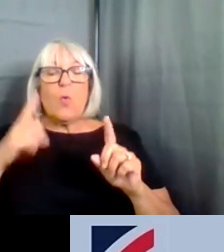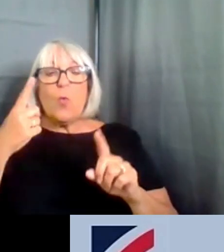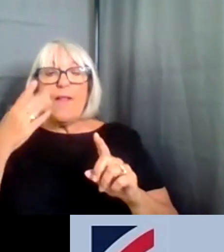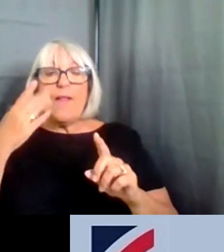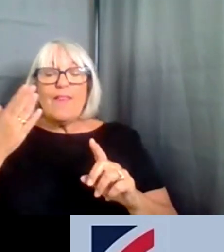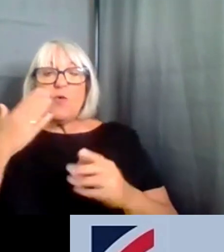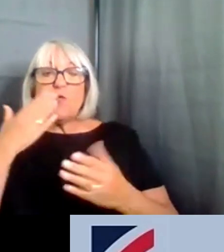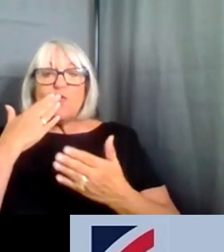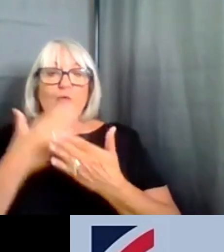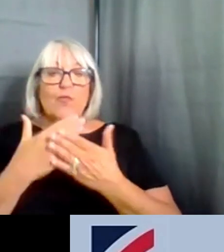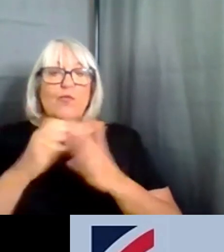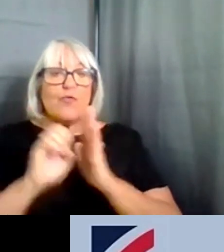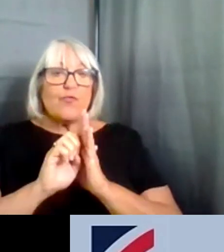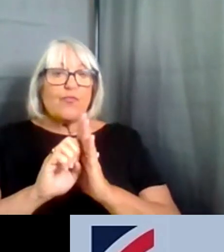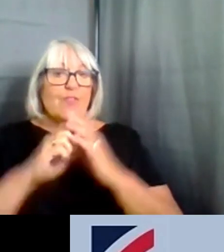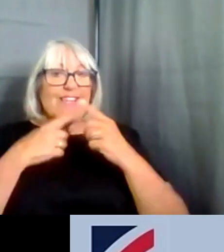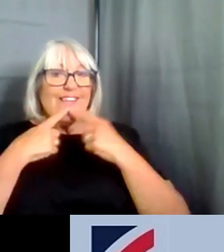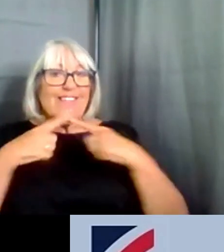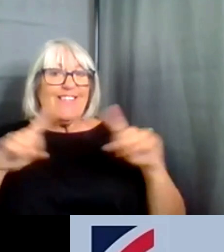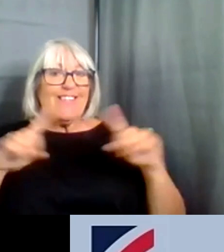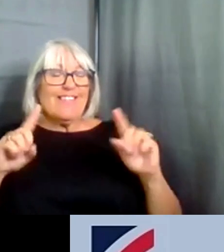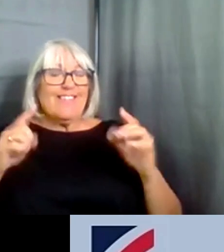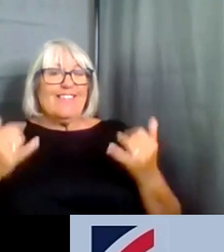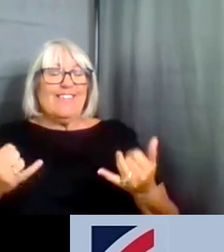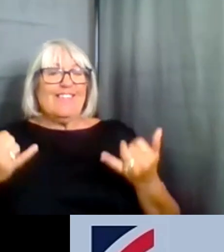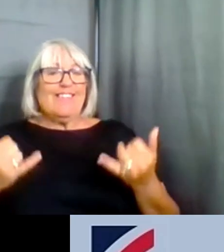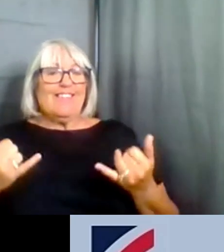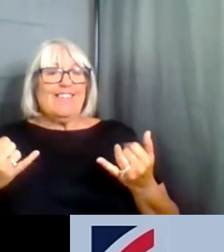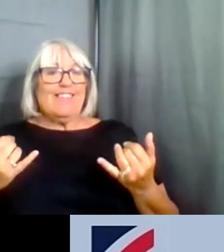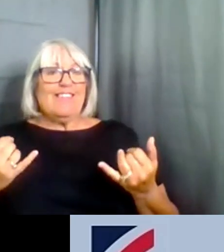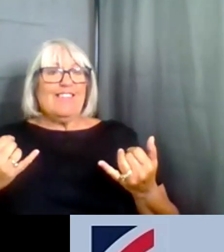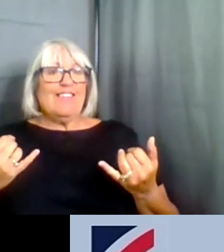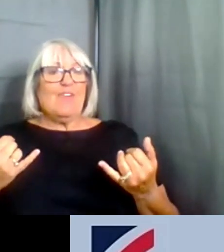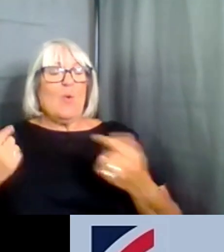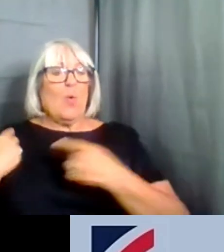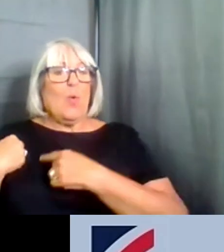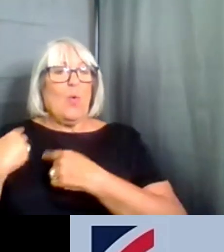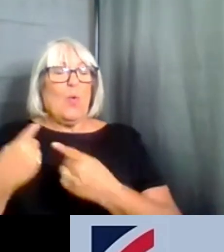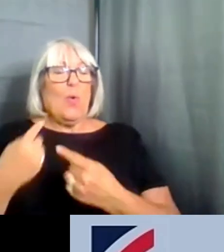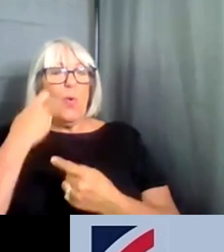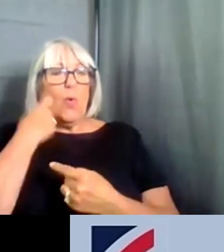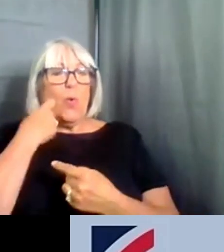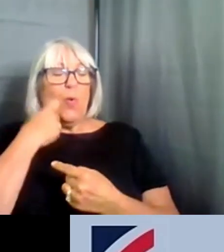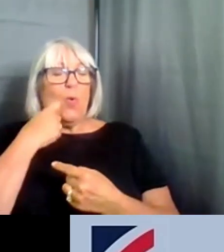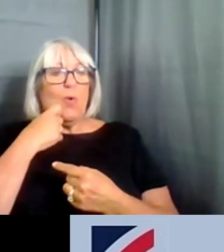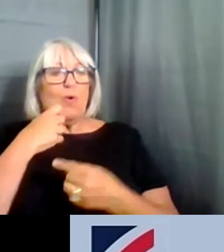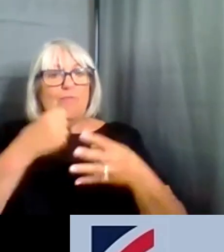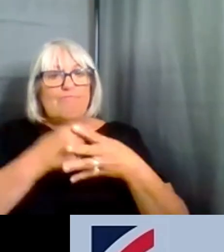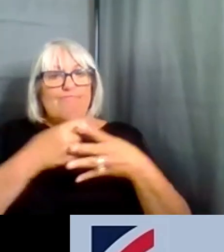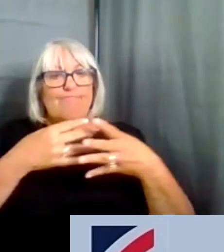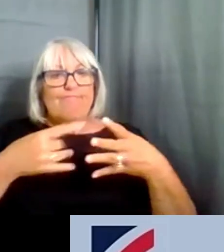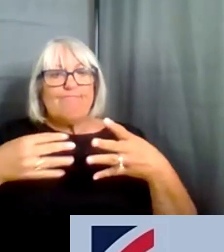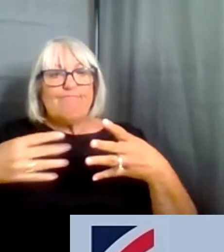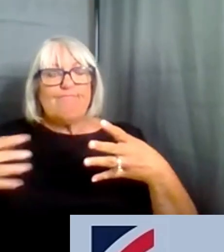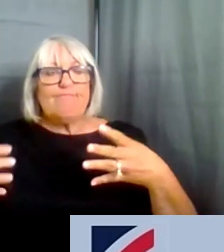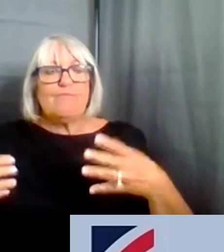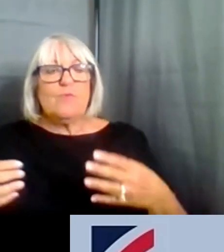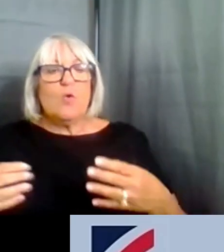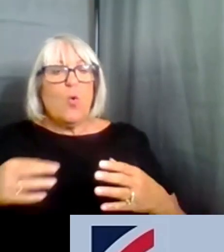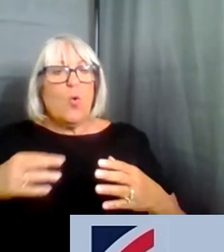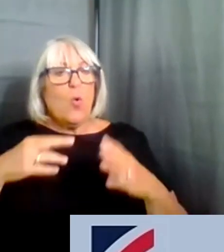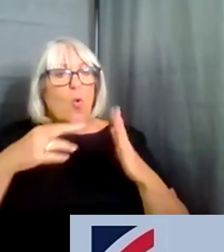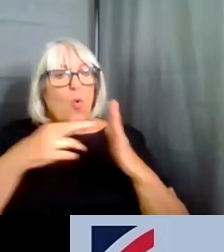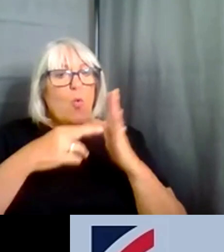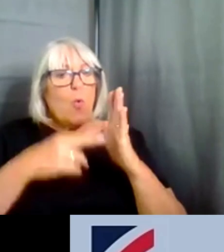of success on the workforce front in recent years has been the recent expansion of registered apprenticeship programs for